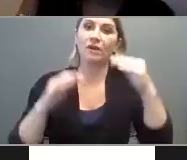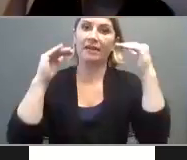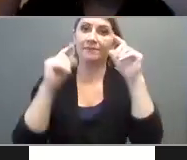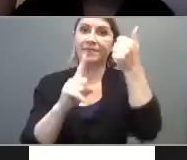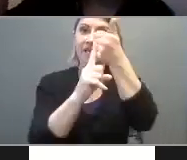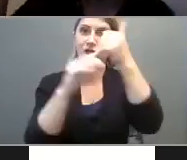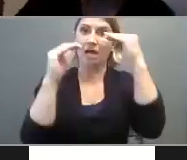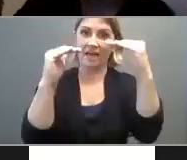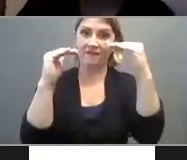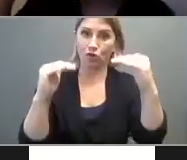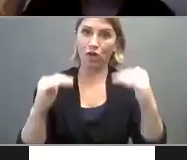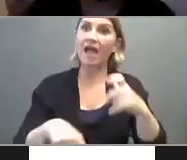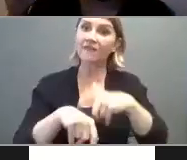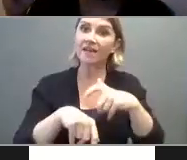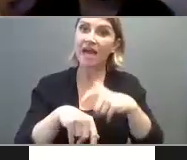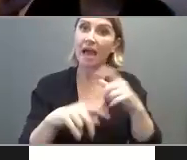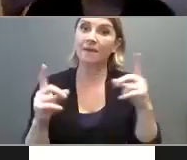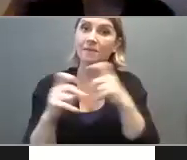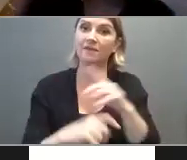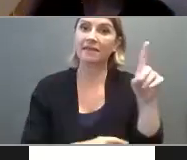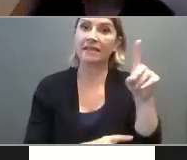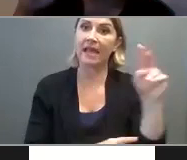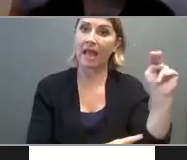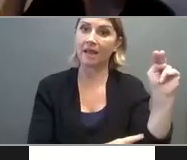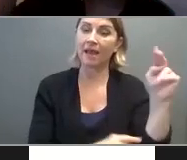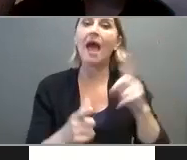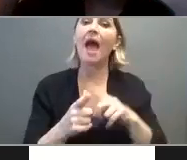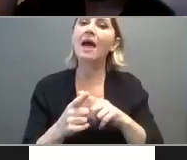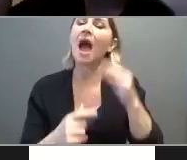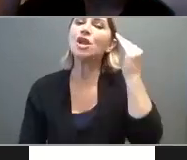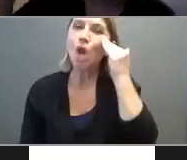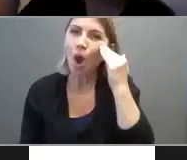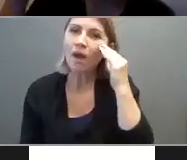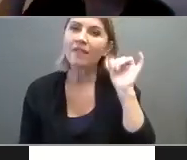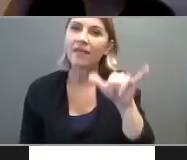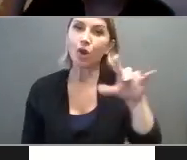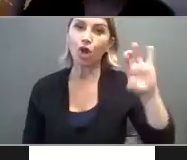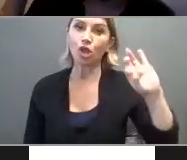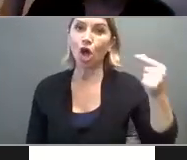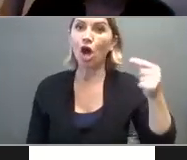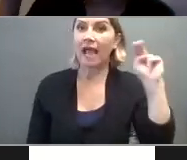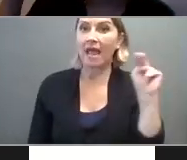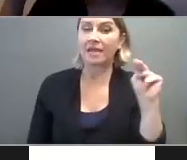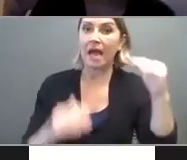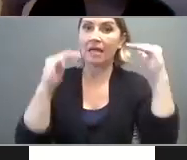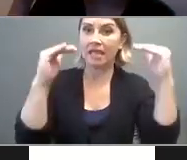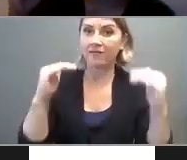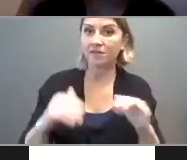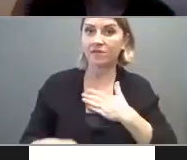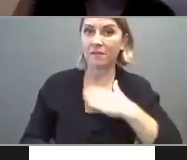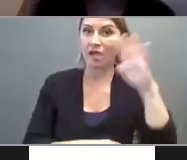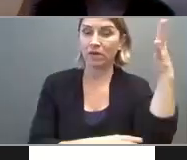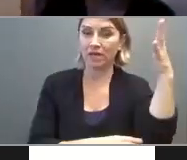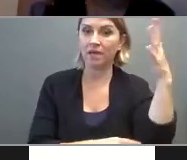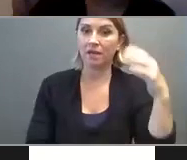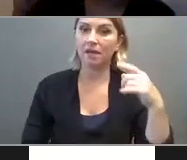I have a time complexity of dn. And I know that there are log n levels of my tree because I have a height of